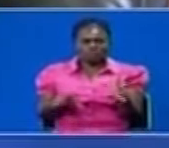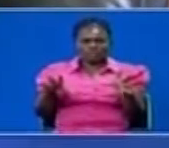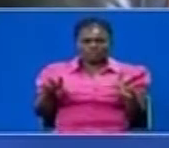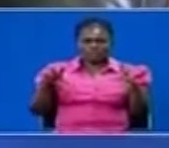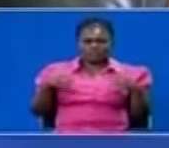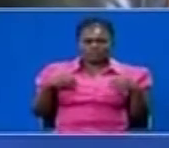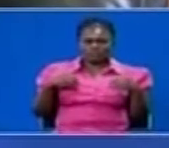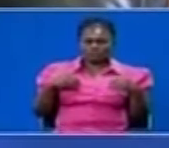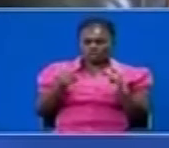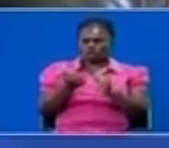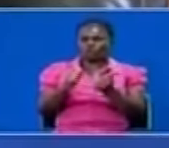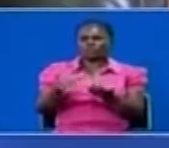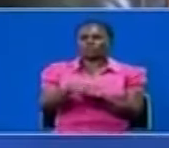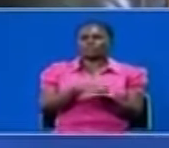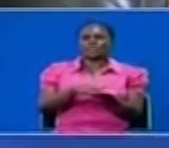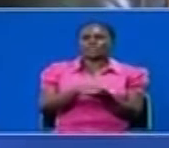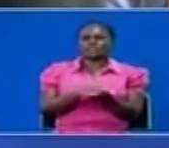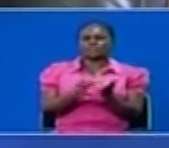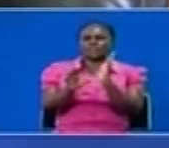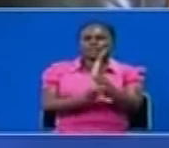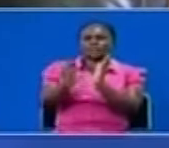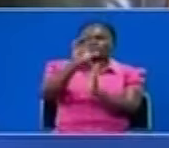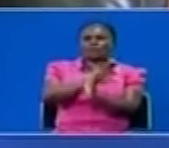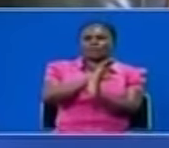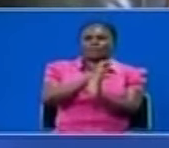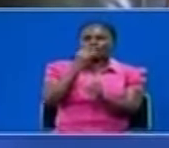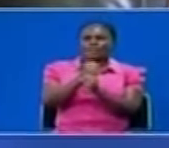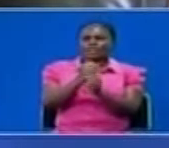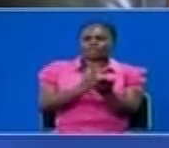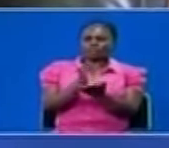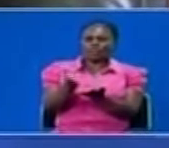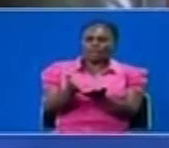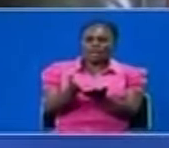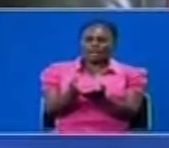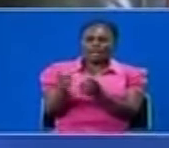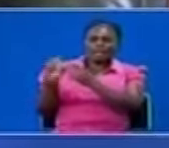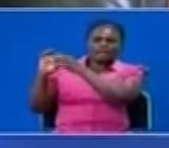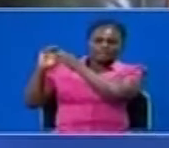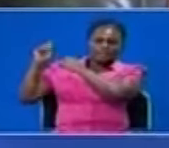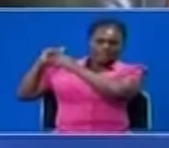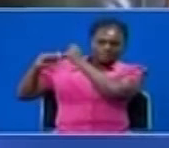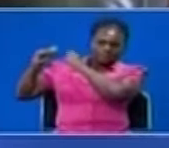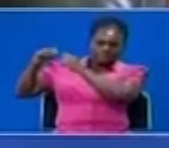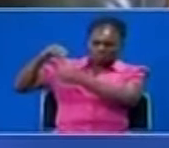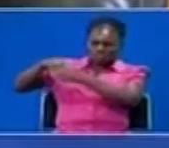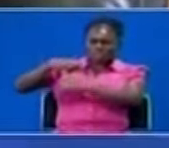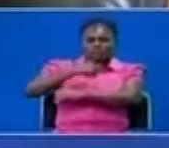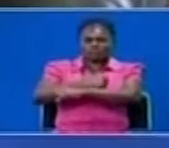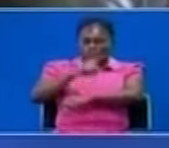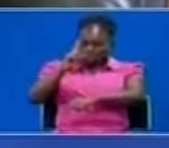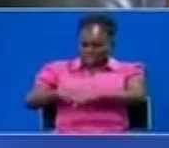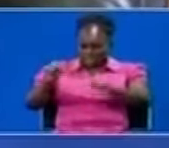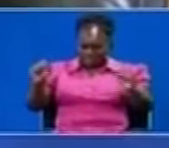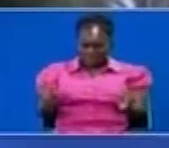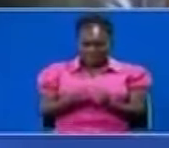competence-based curriculum and go ahead and ensure that this is embedded as a culture within their schools. And once that